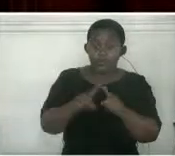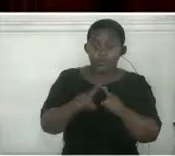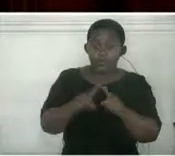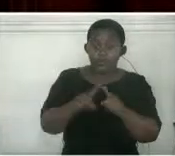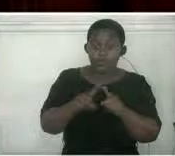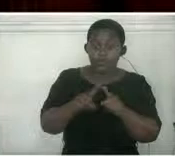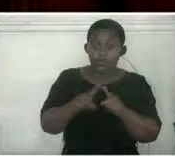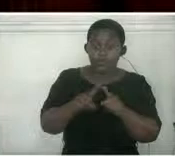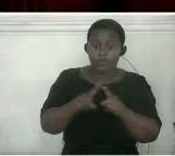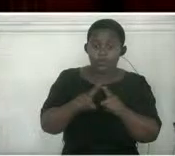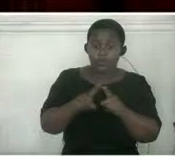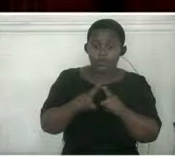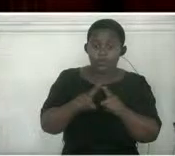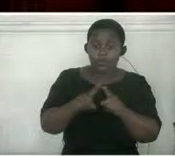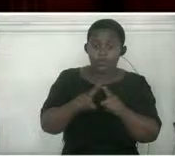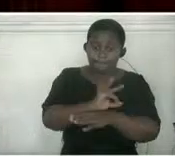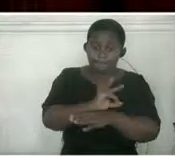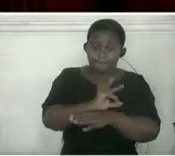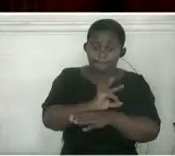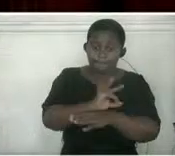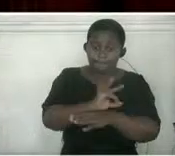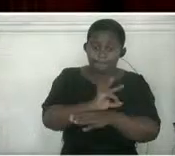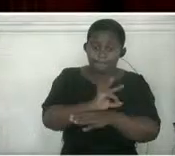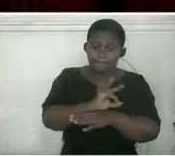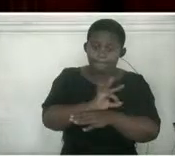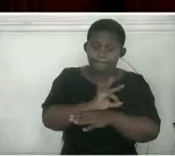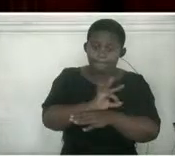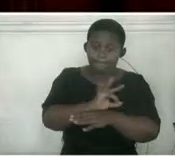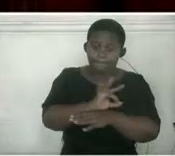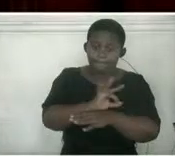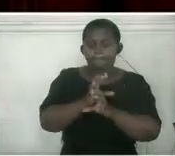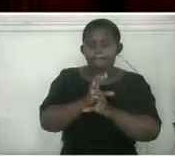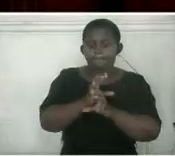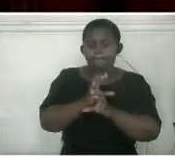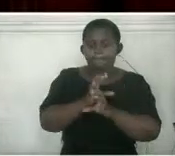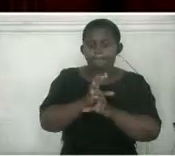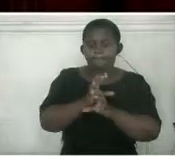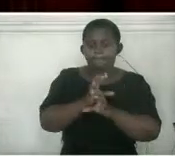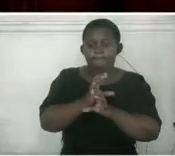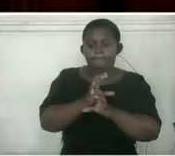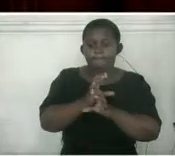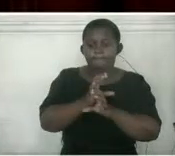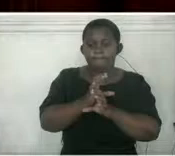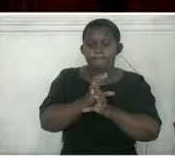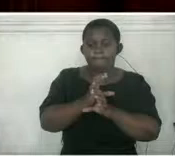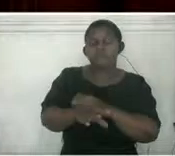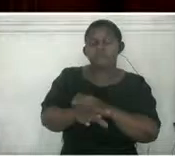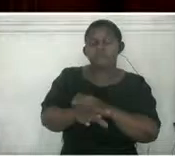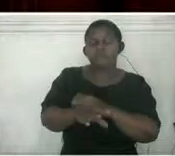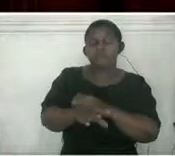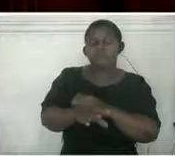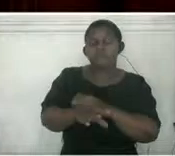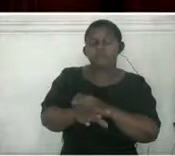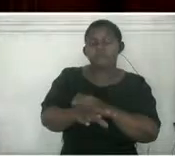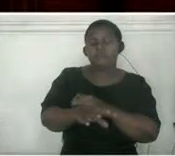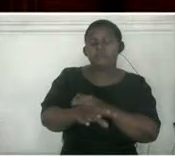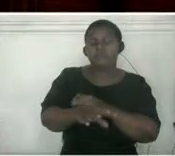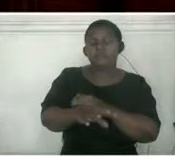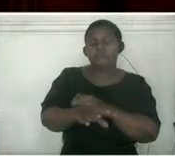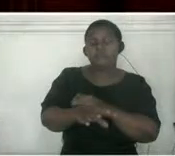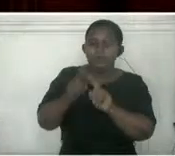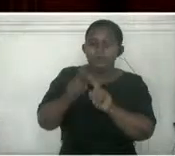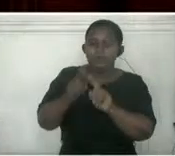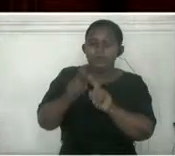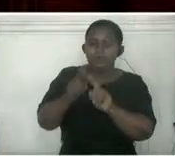plan focuses at harnessing provincial export capacity to maximize